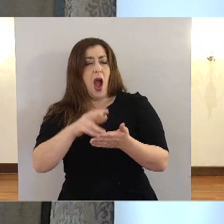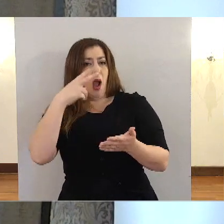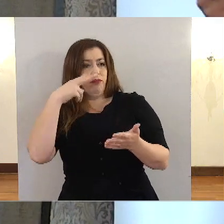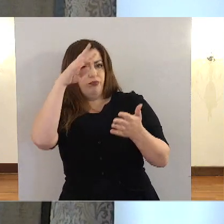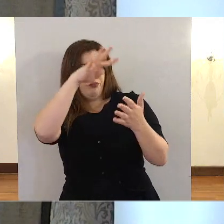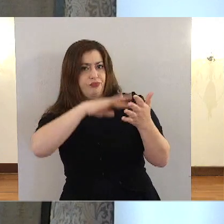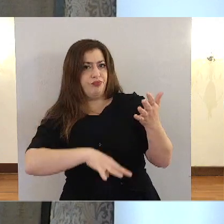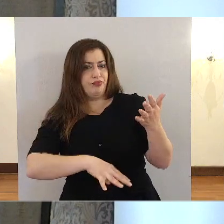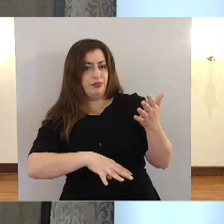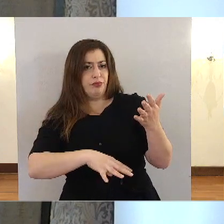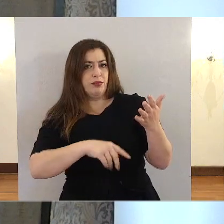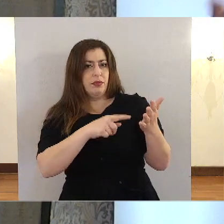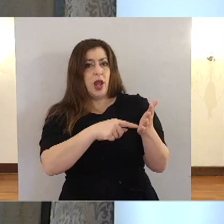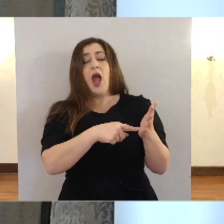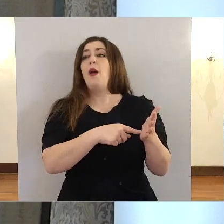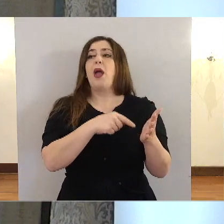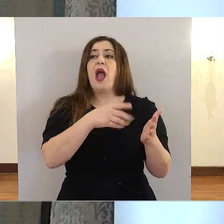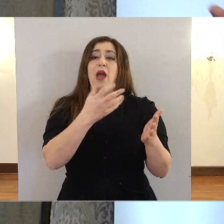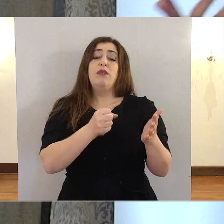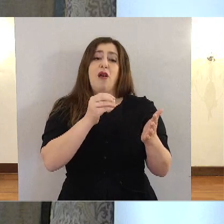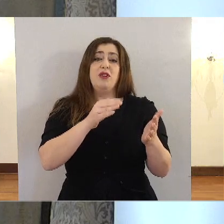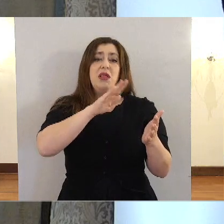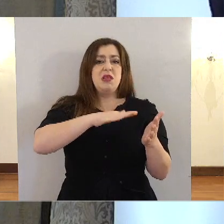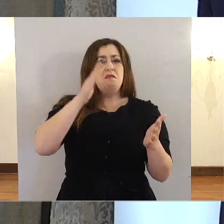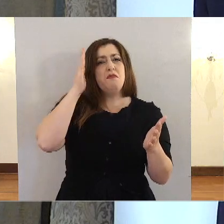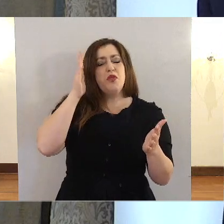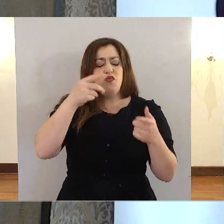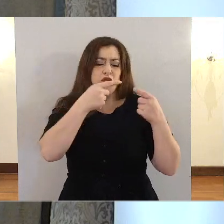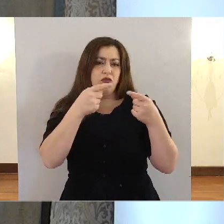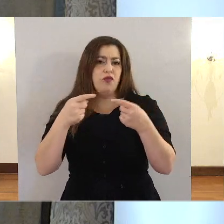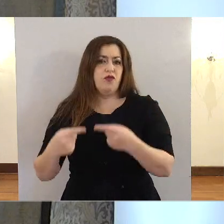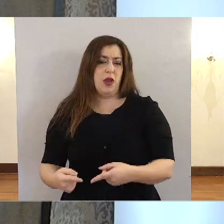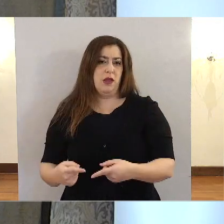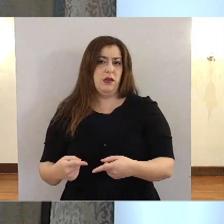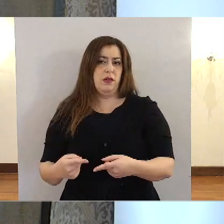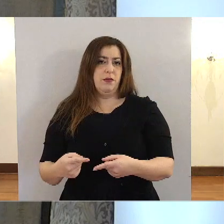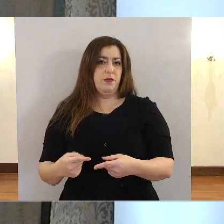information regarding the speakers, because this project takes inspiration from the Health for